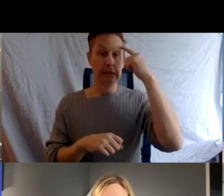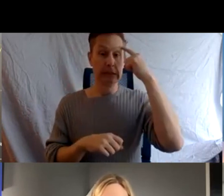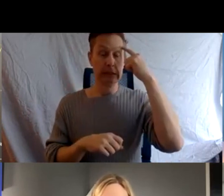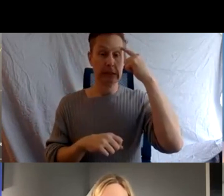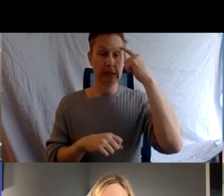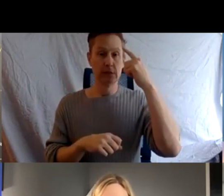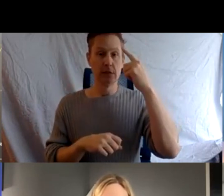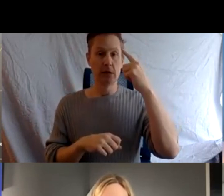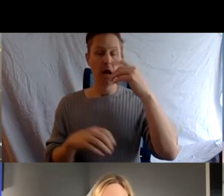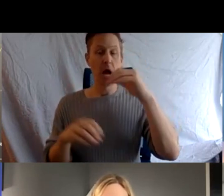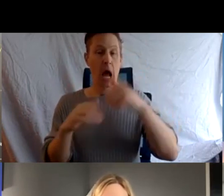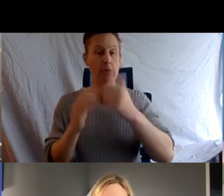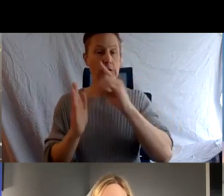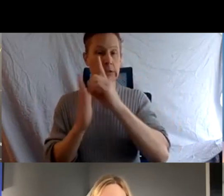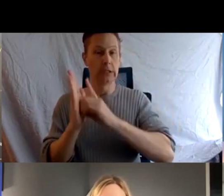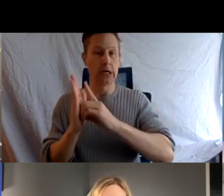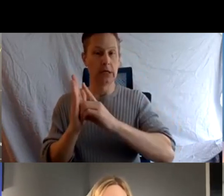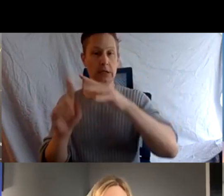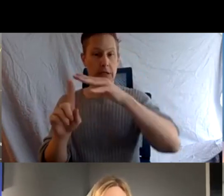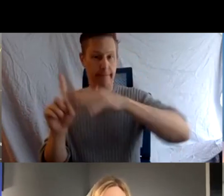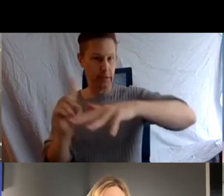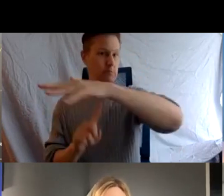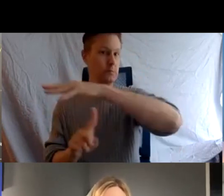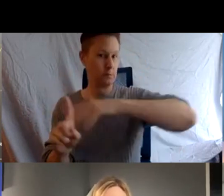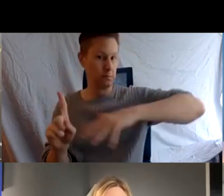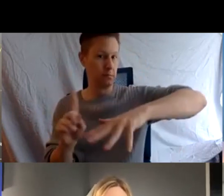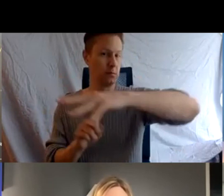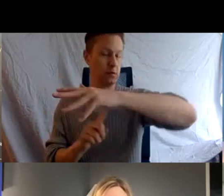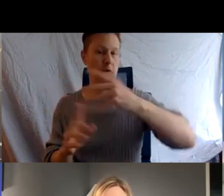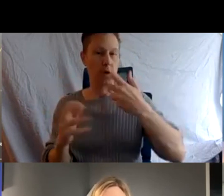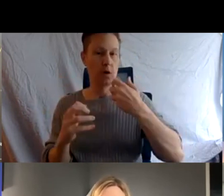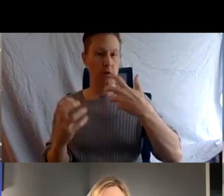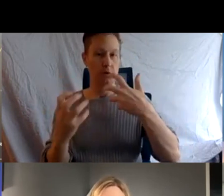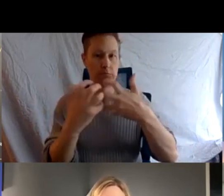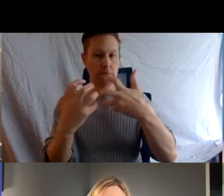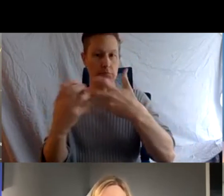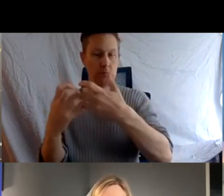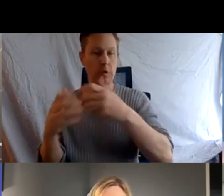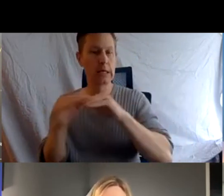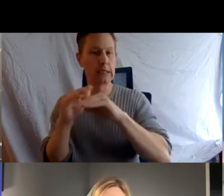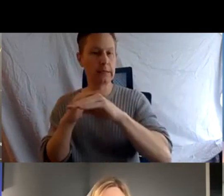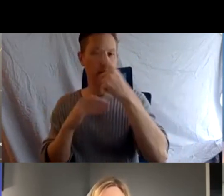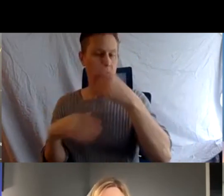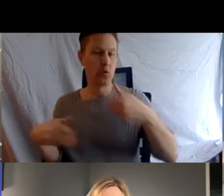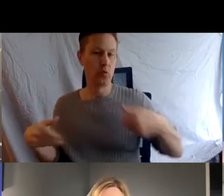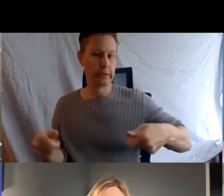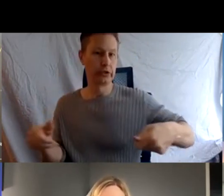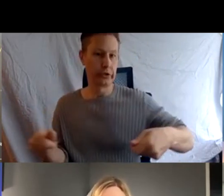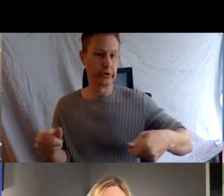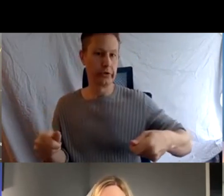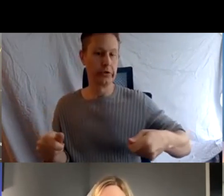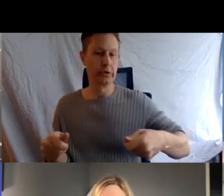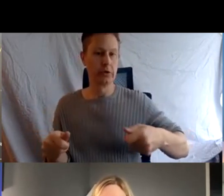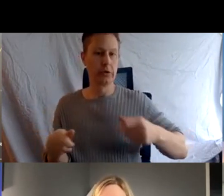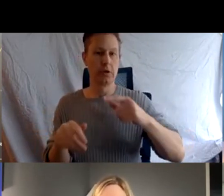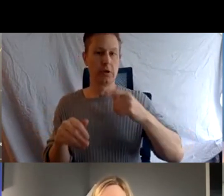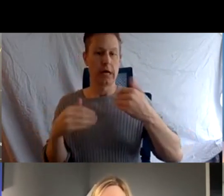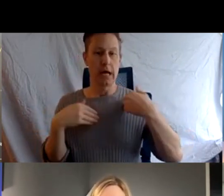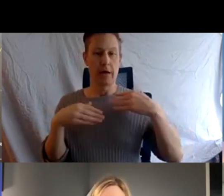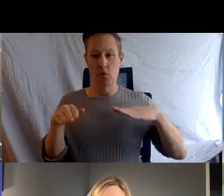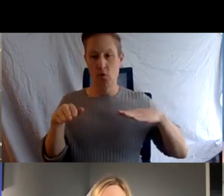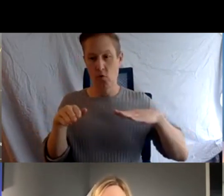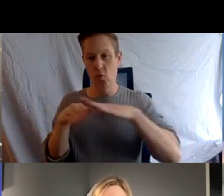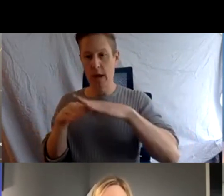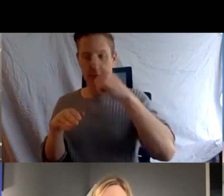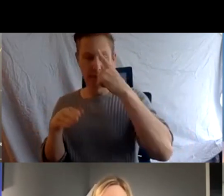the environments, actually, because we wanted everything to be wheelchair accessible. Like, so there's ramps into the community